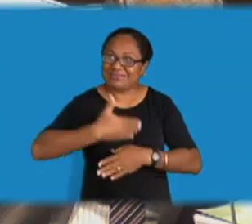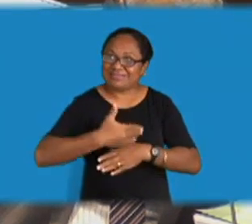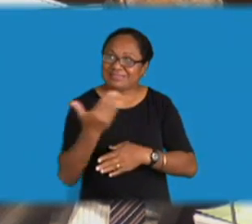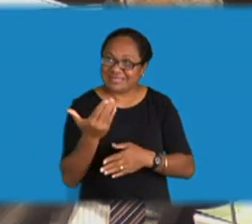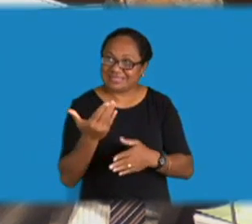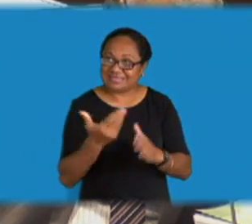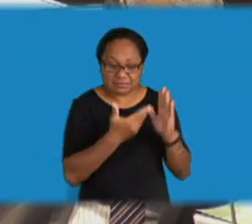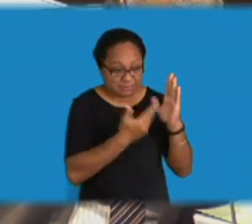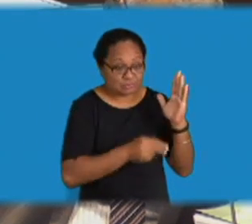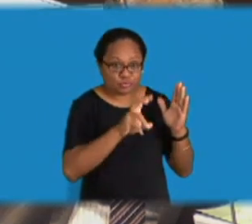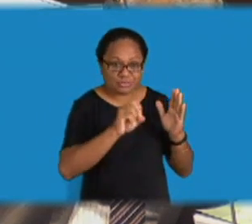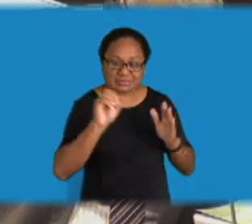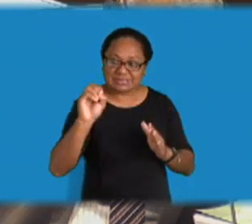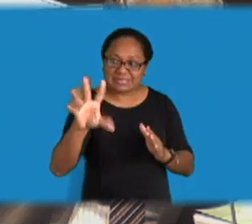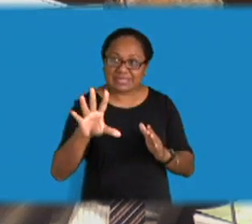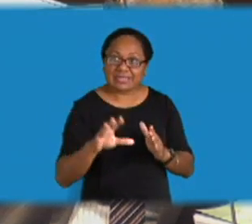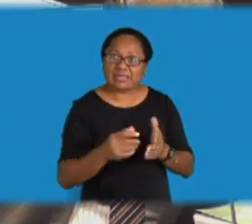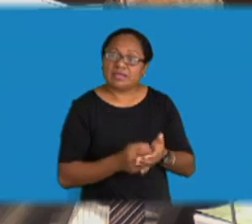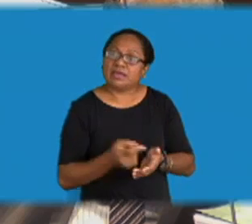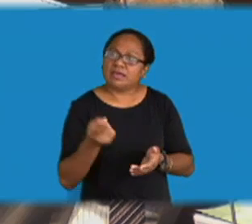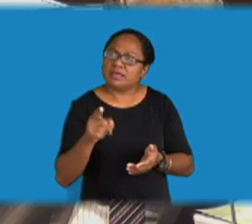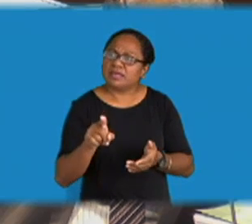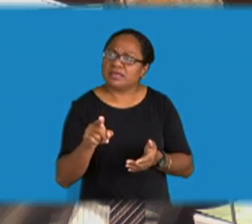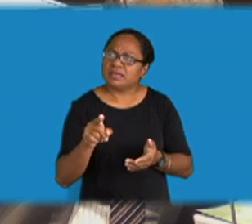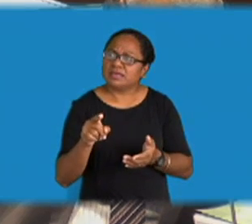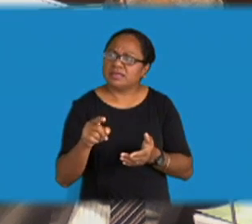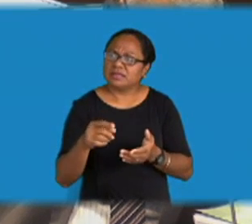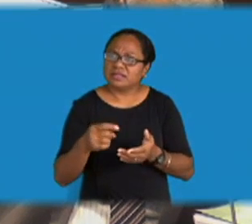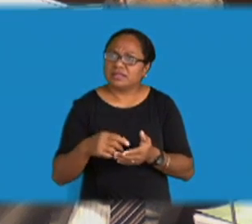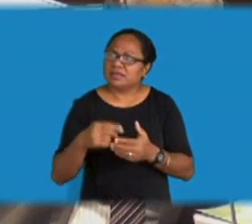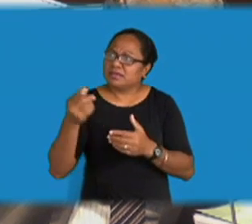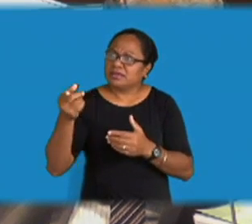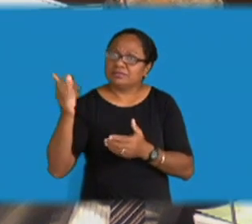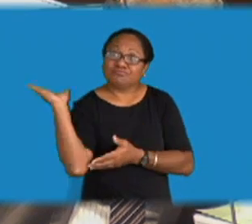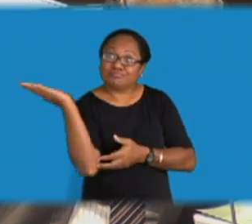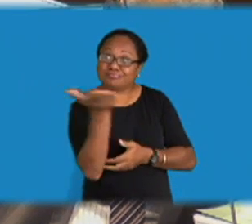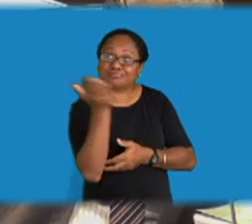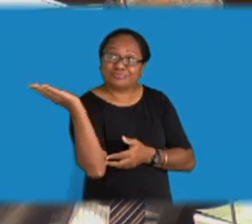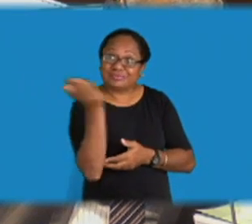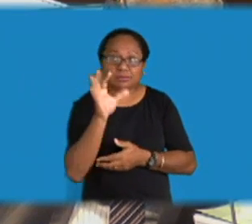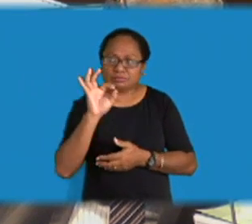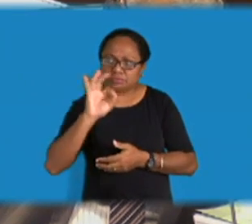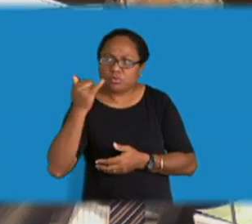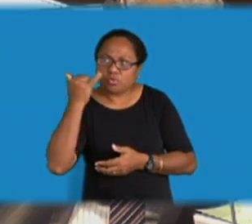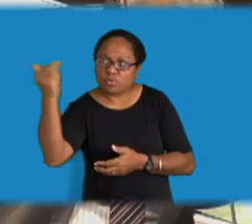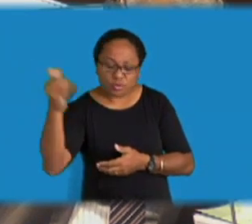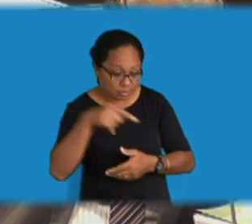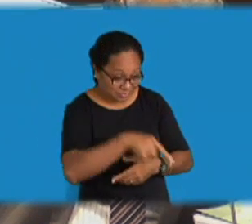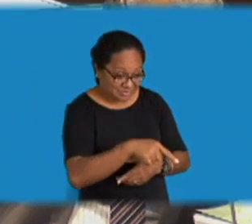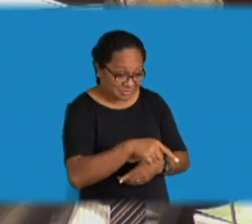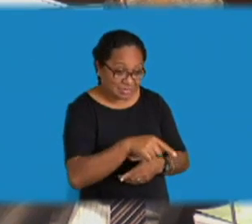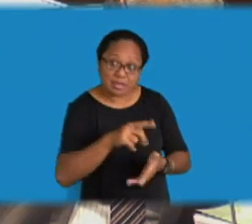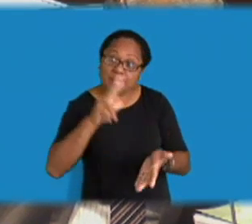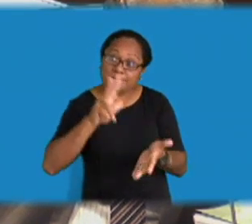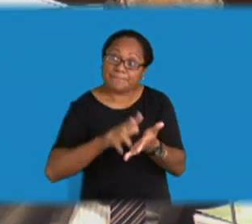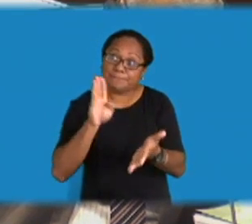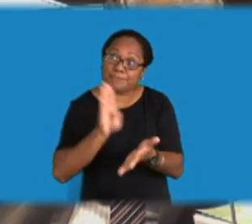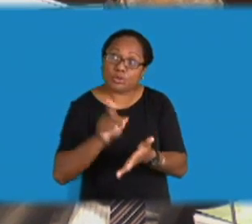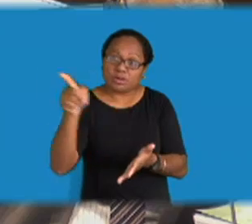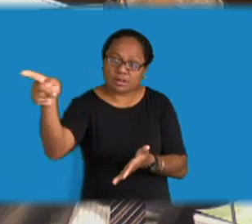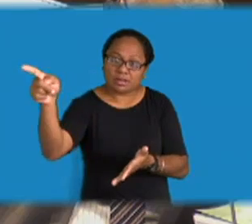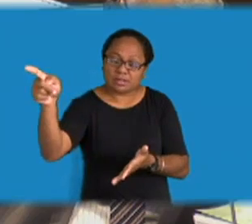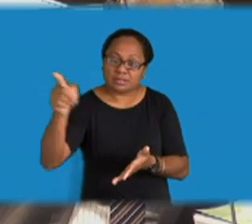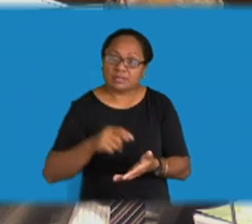2010. C, catering tenders not being called, and the catering company used by the Public Accounts Committee since